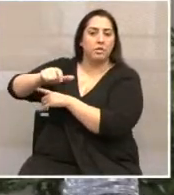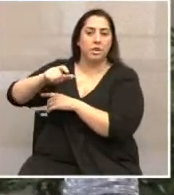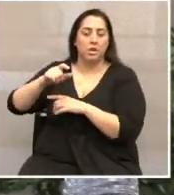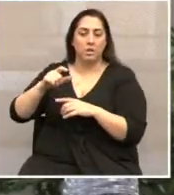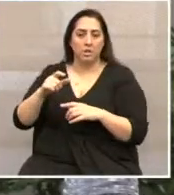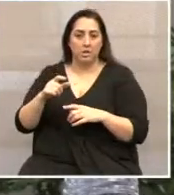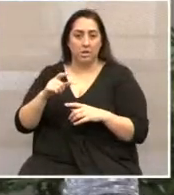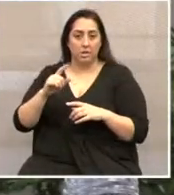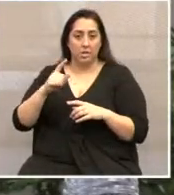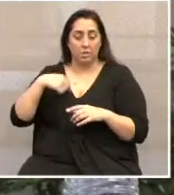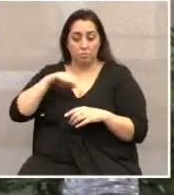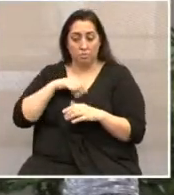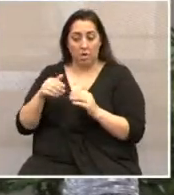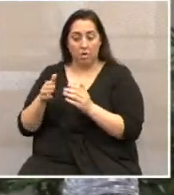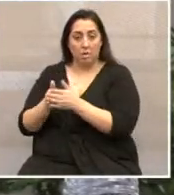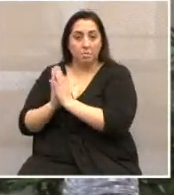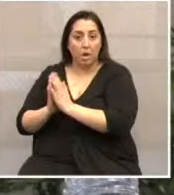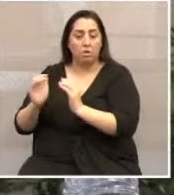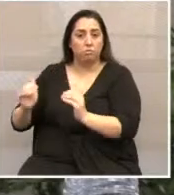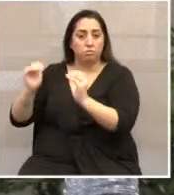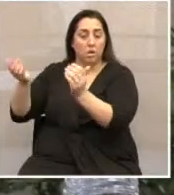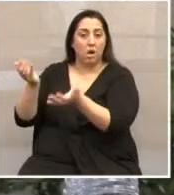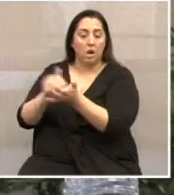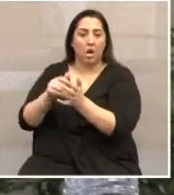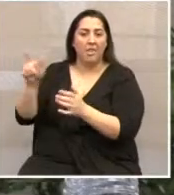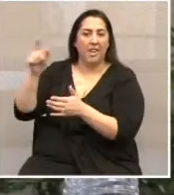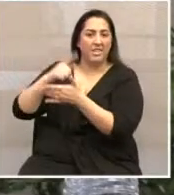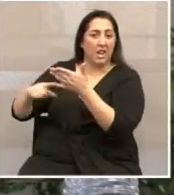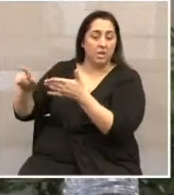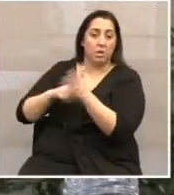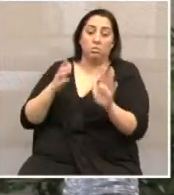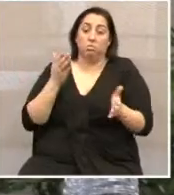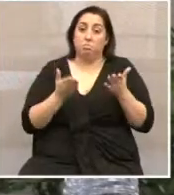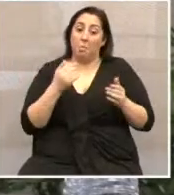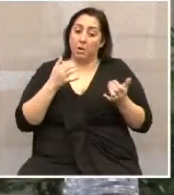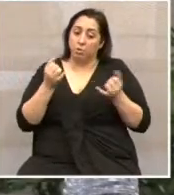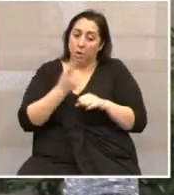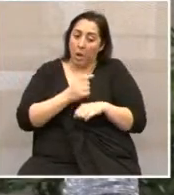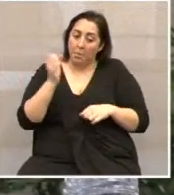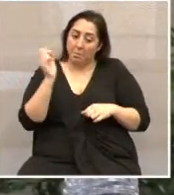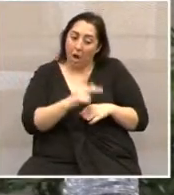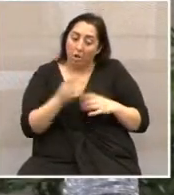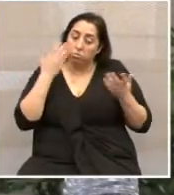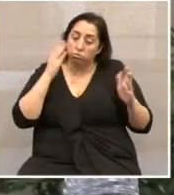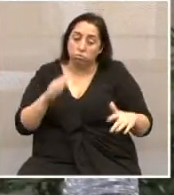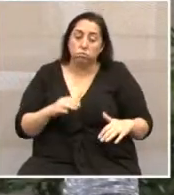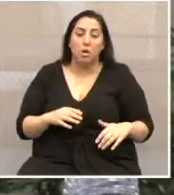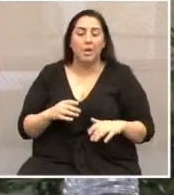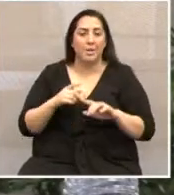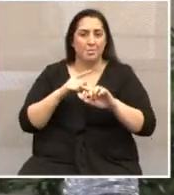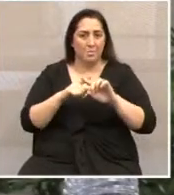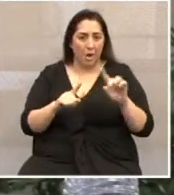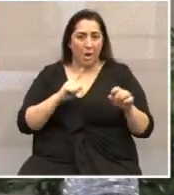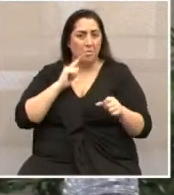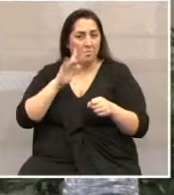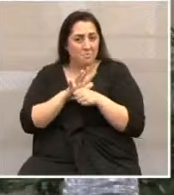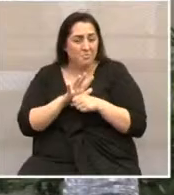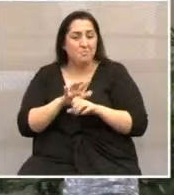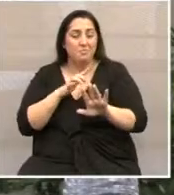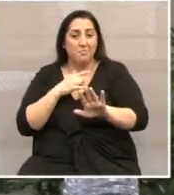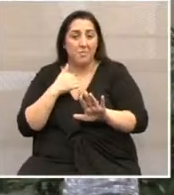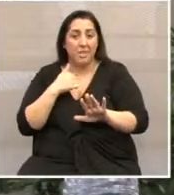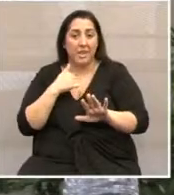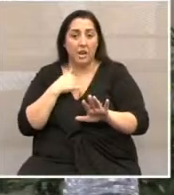they canceled, I was out for the whole week. Maybe I'll be back on today. I can assure you, I took the 2 programs,